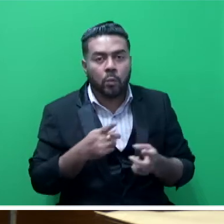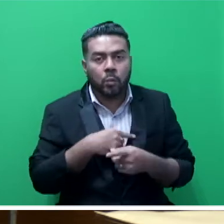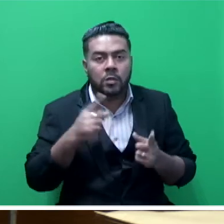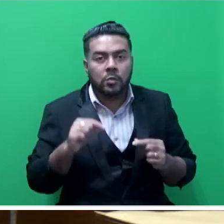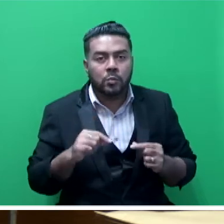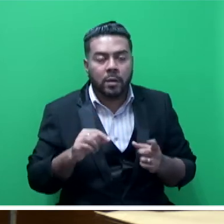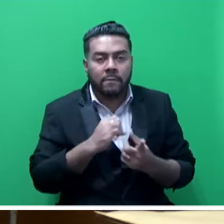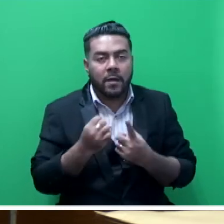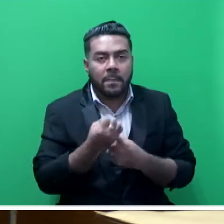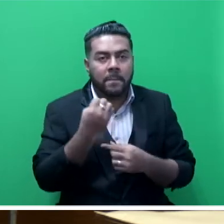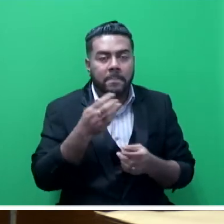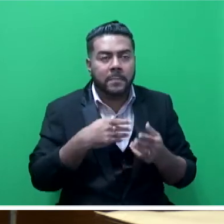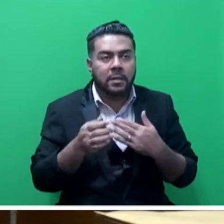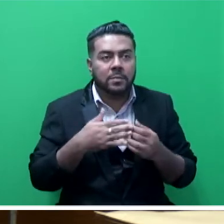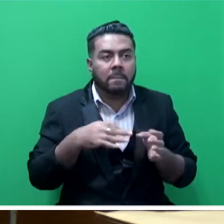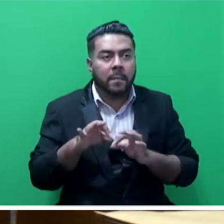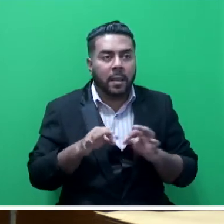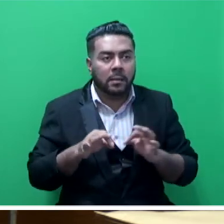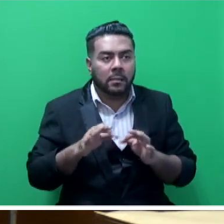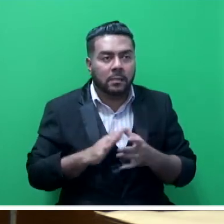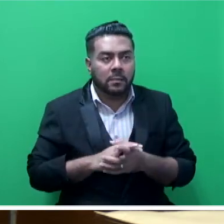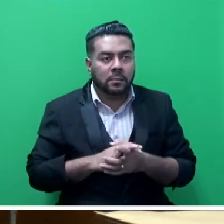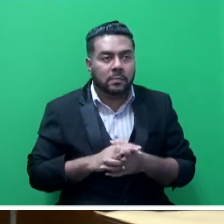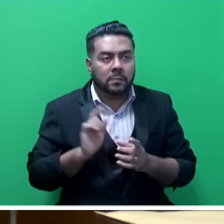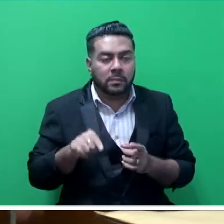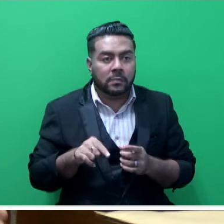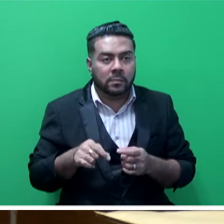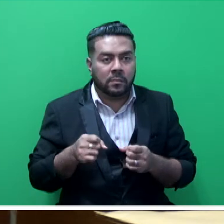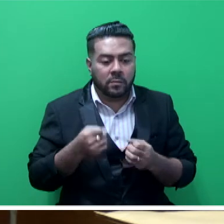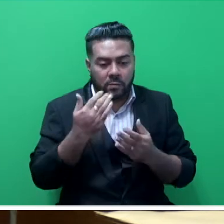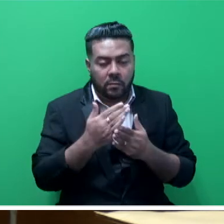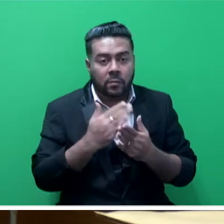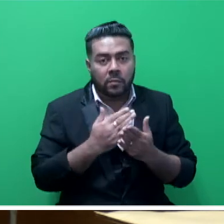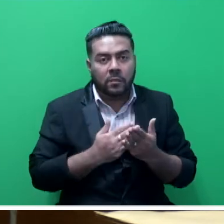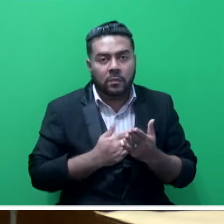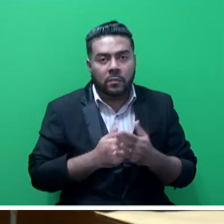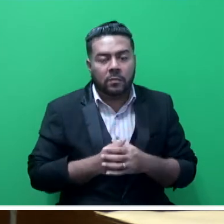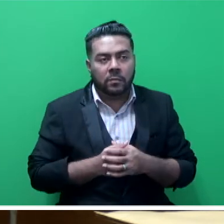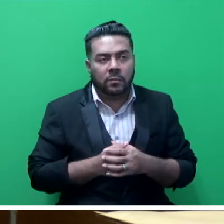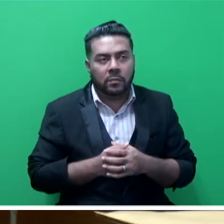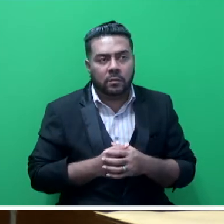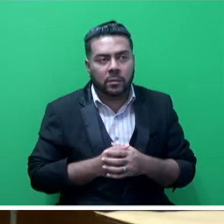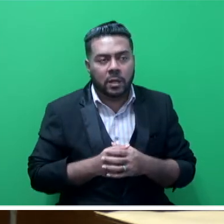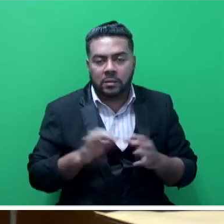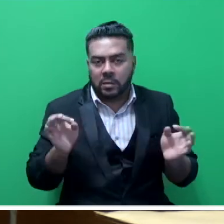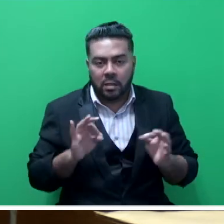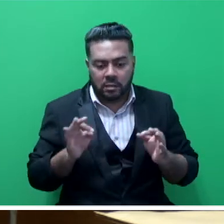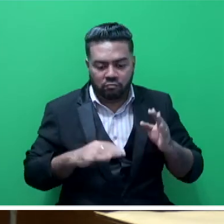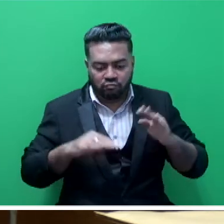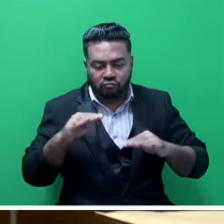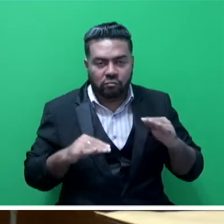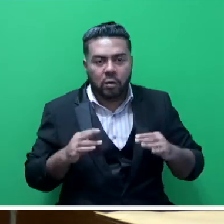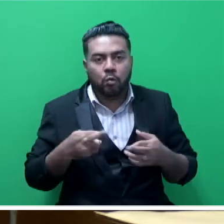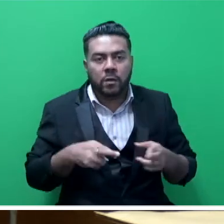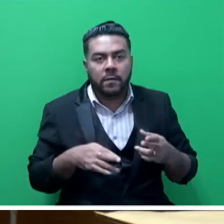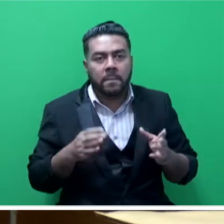environmental management plan so that the desilting work would go according to that plan. So there will be no destabilization of the river bank.